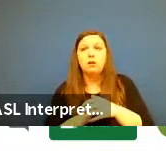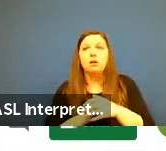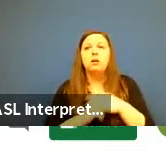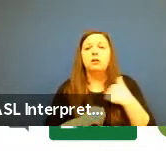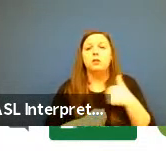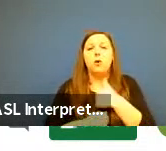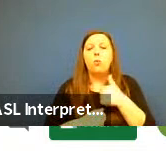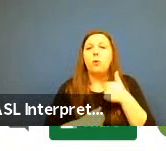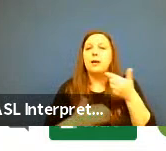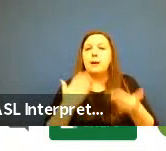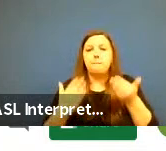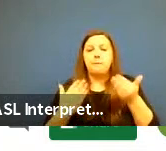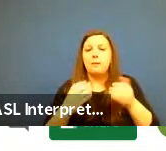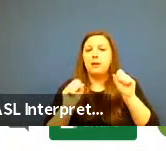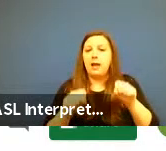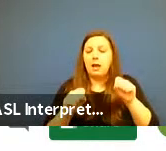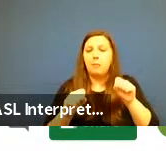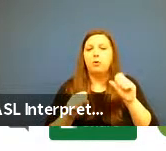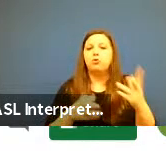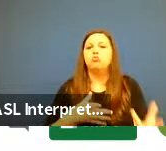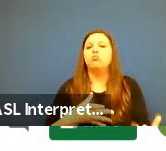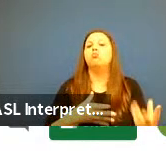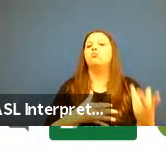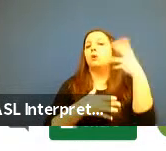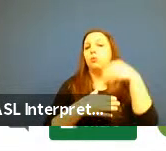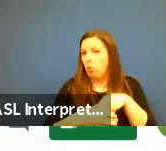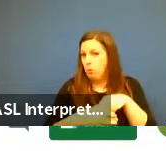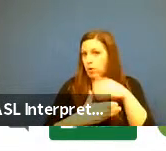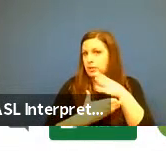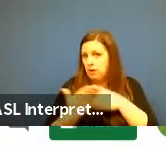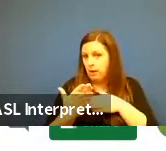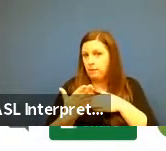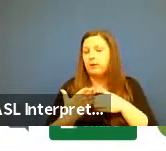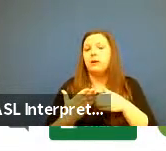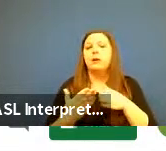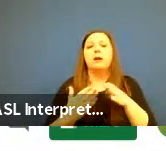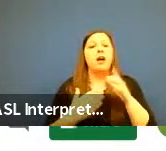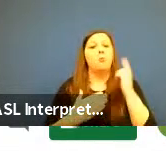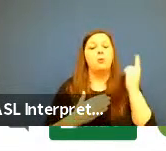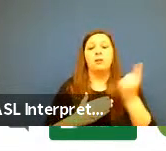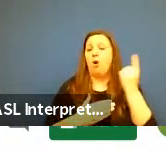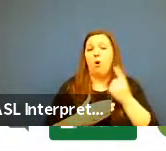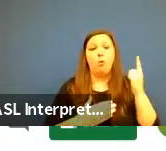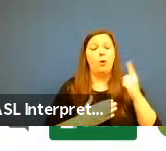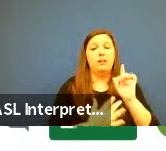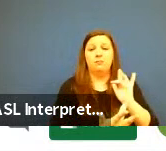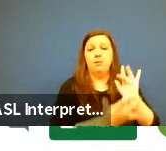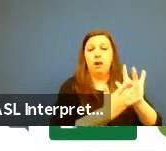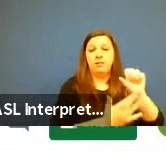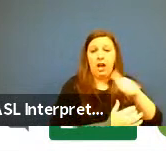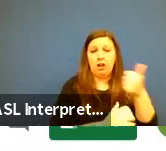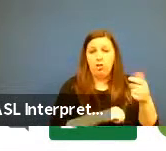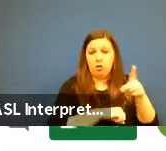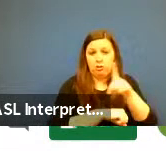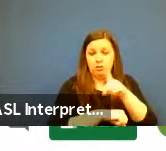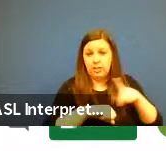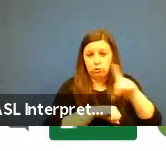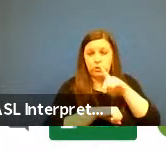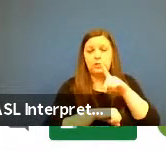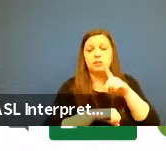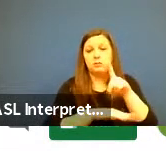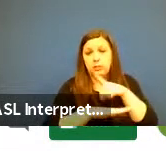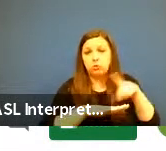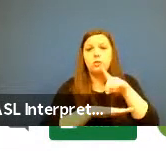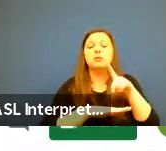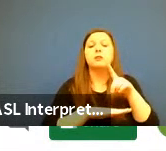might be able to incorporate some of these. We can, of course, always still reach out to other districts as well while we're doing this work